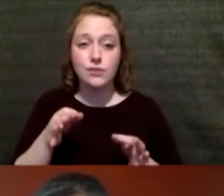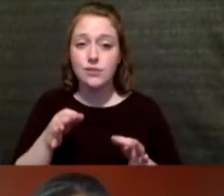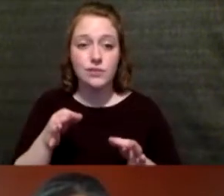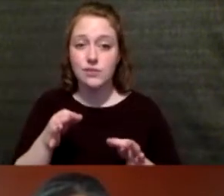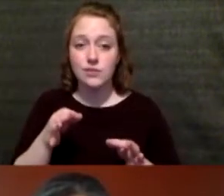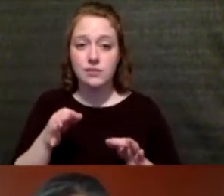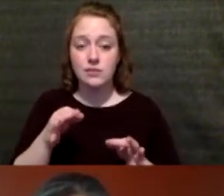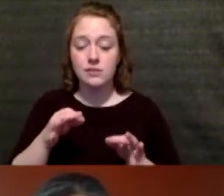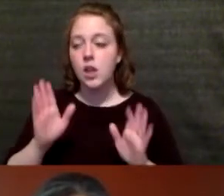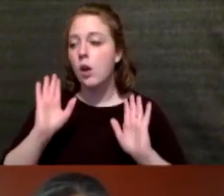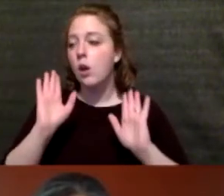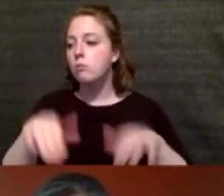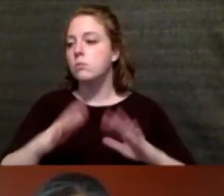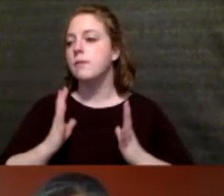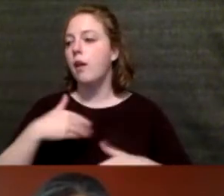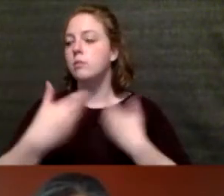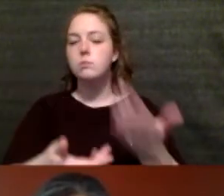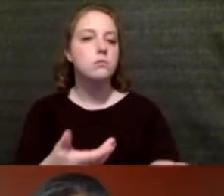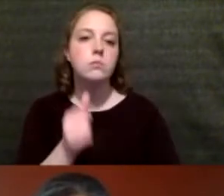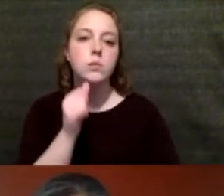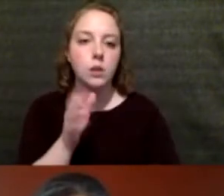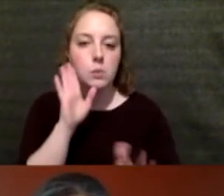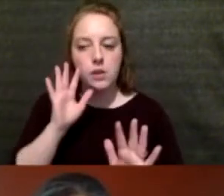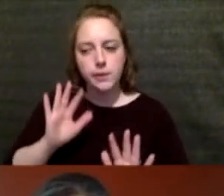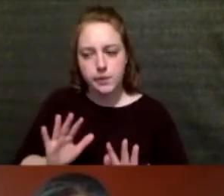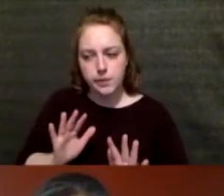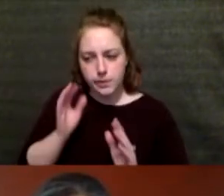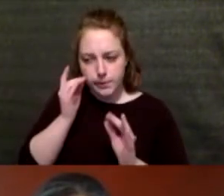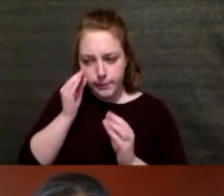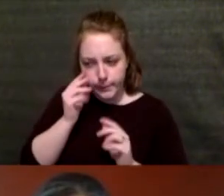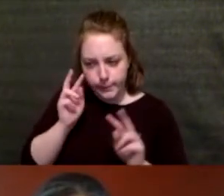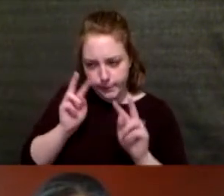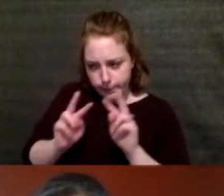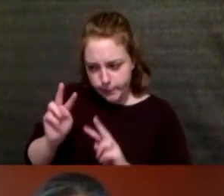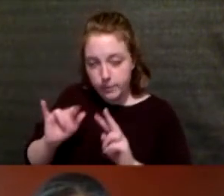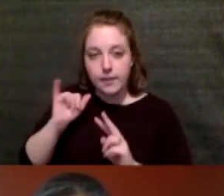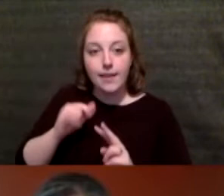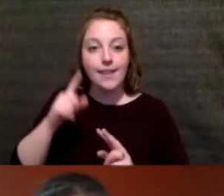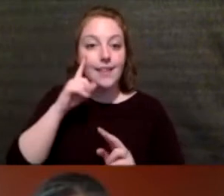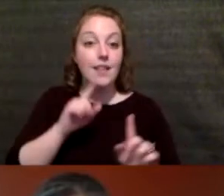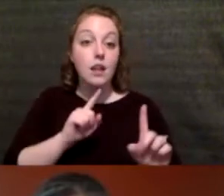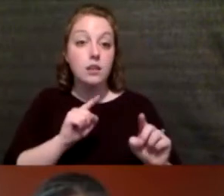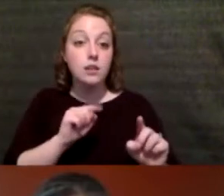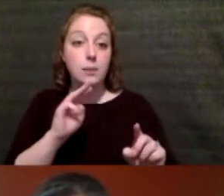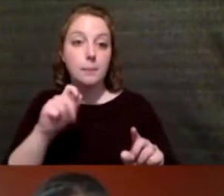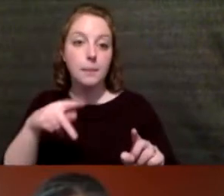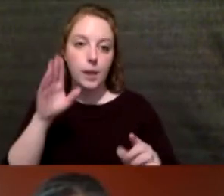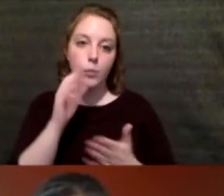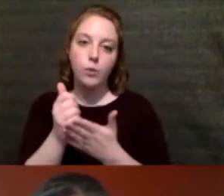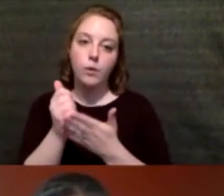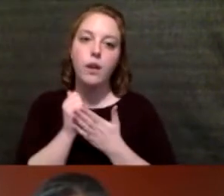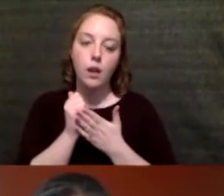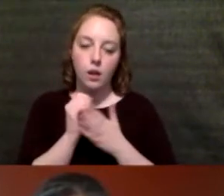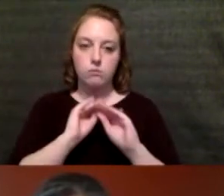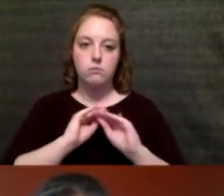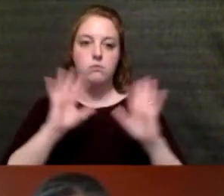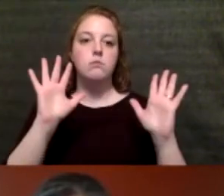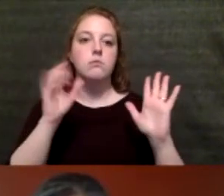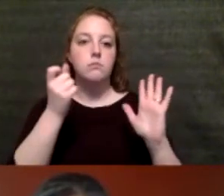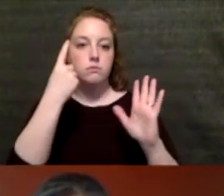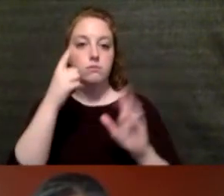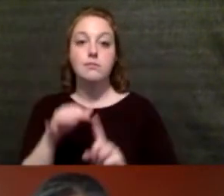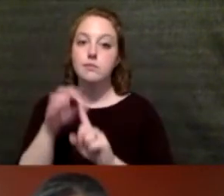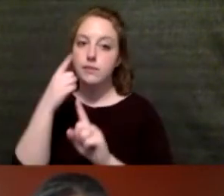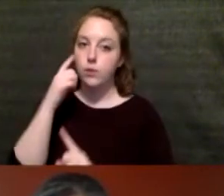lightly or hastily and really looking forward to seeing that attendance, uh, map. I think that'll be very, um, telling, especially for Alta Vista